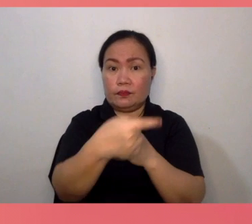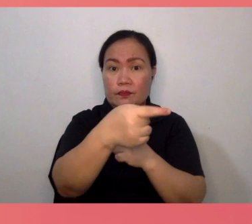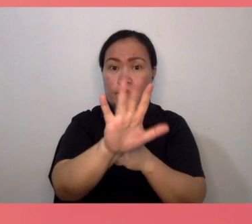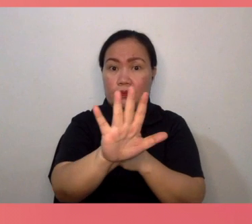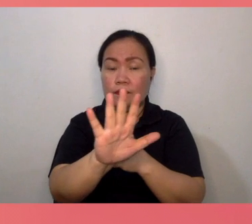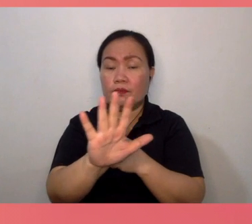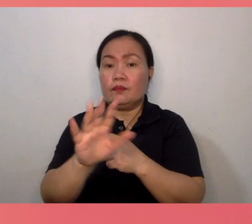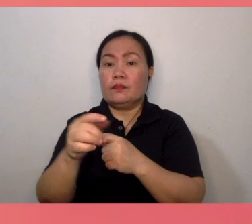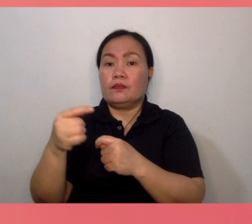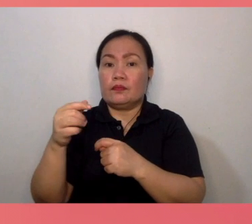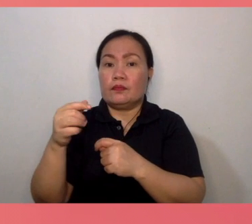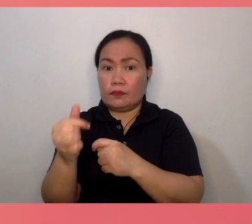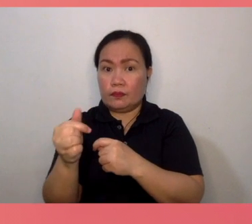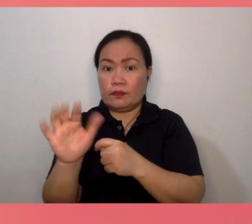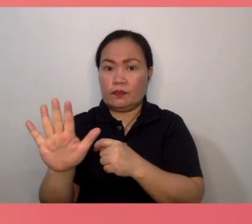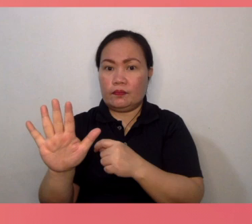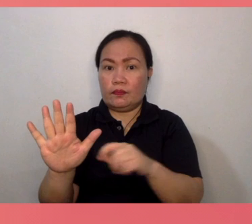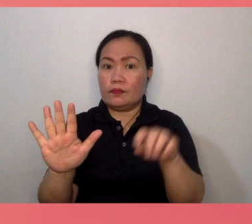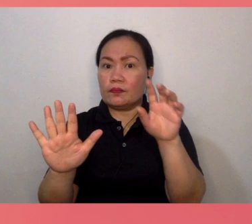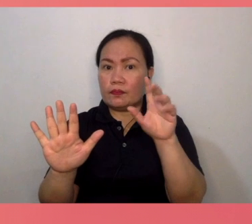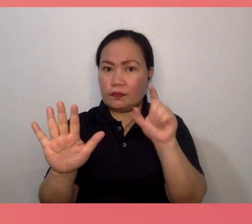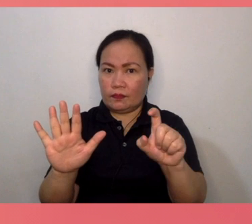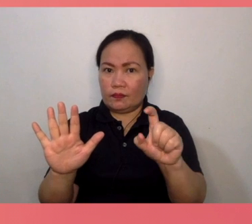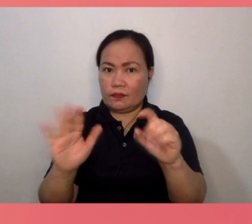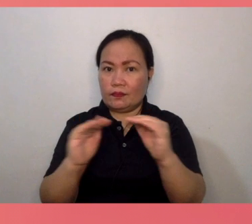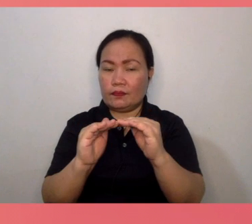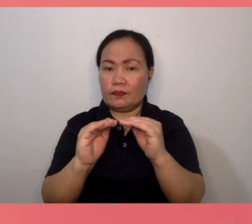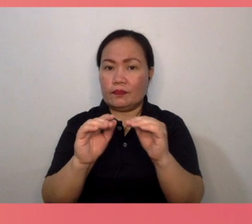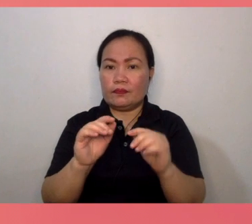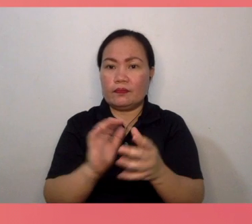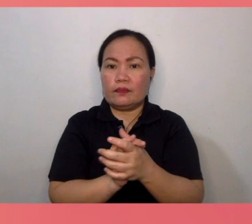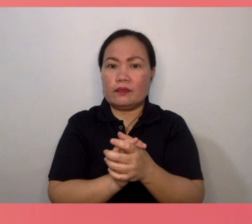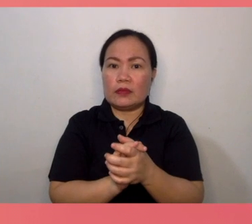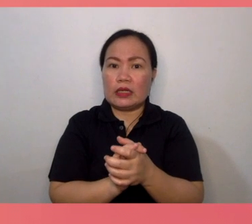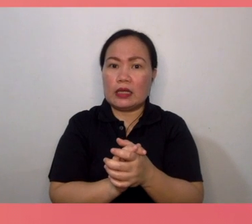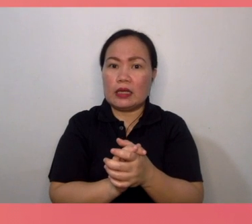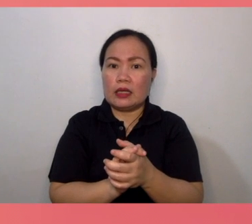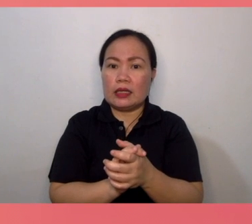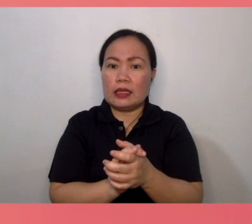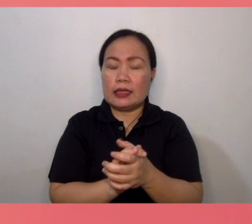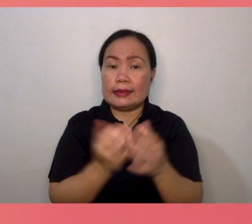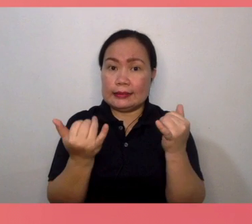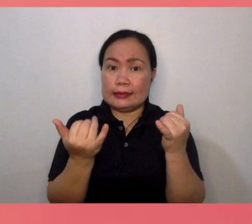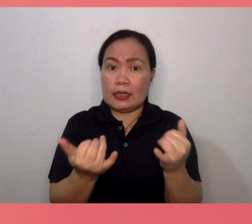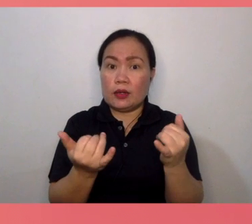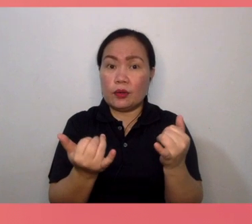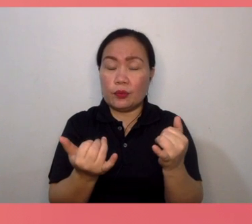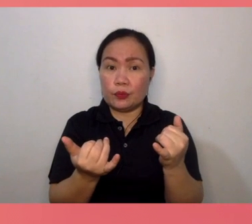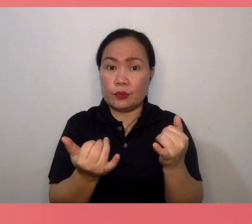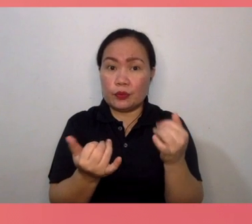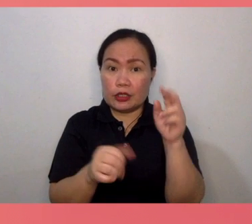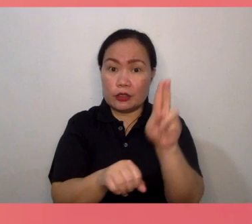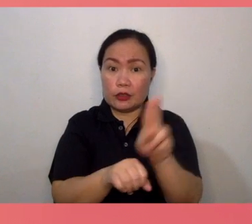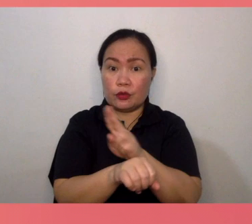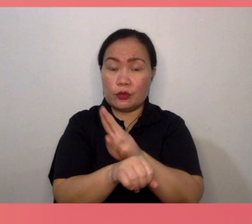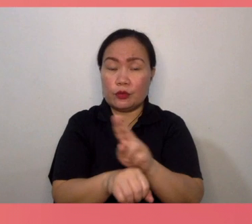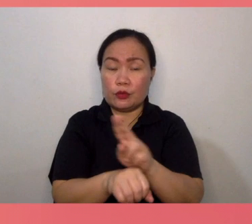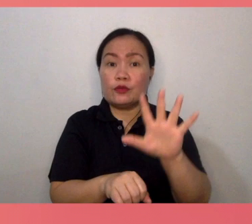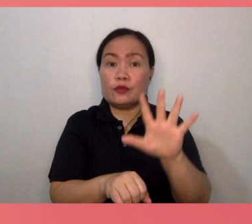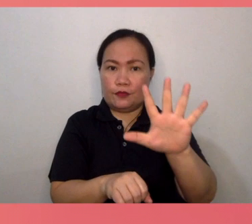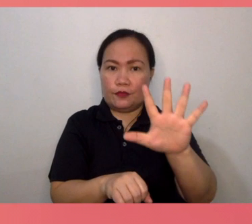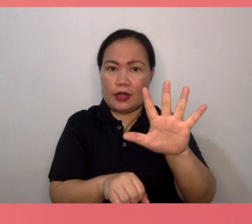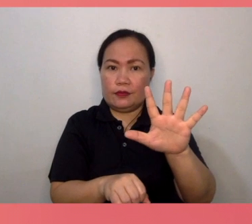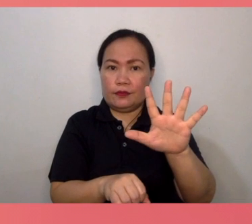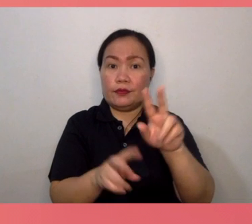side, magiging positive. So, we have x is equal to 5. So, we will be using 5 as the value